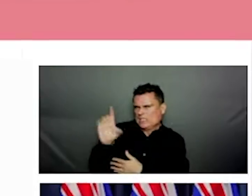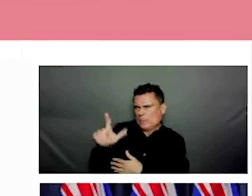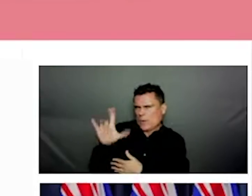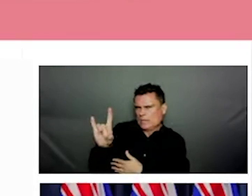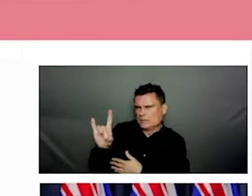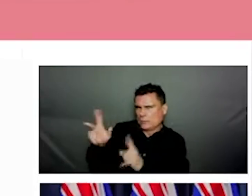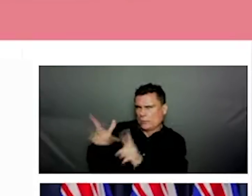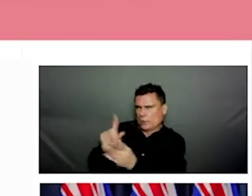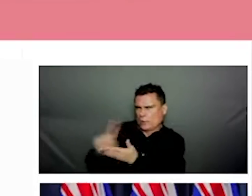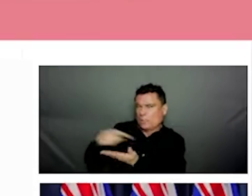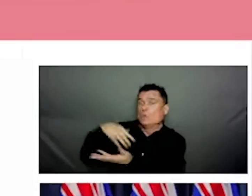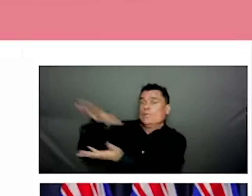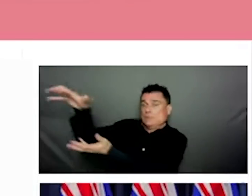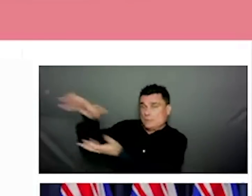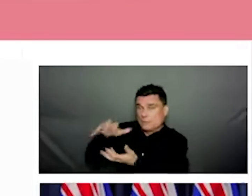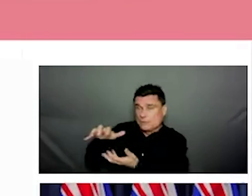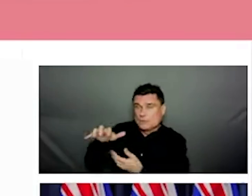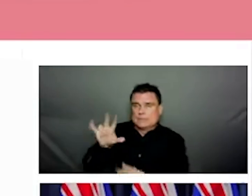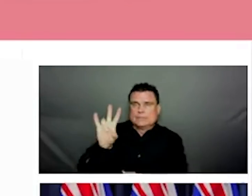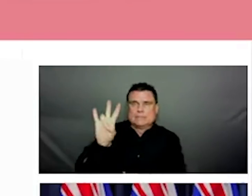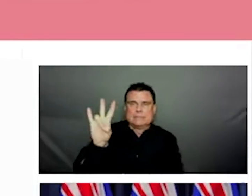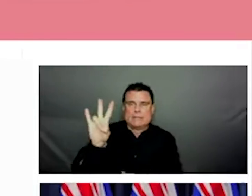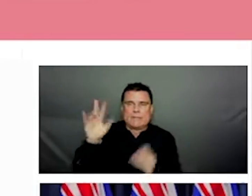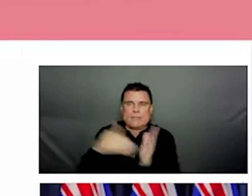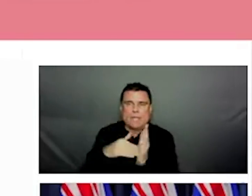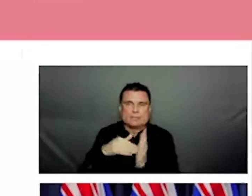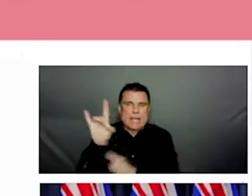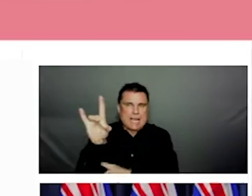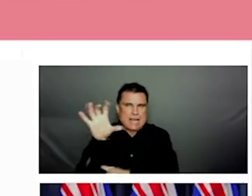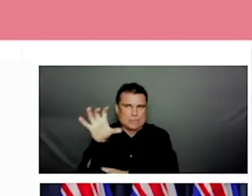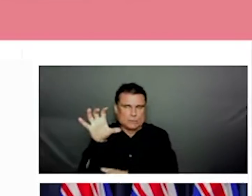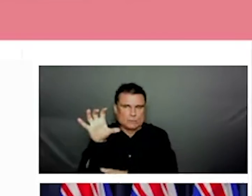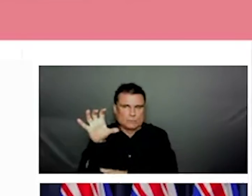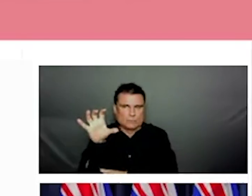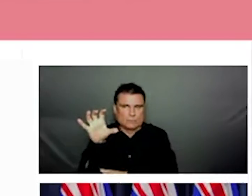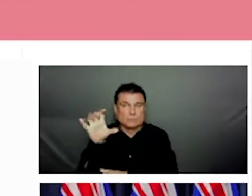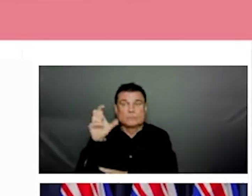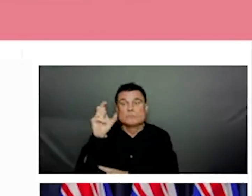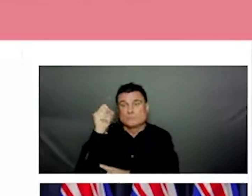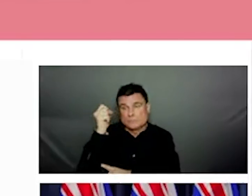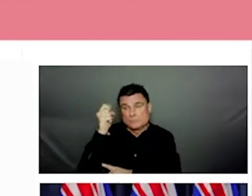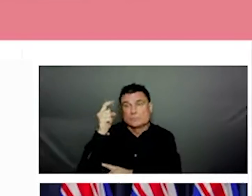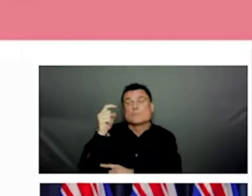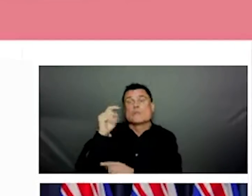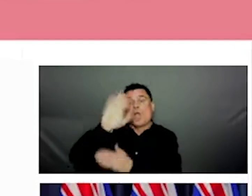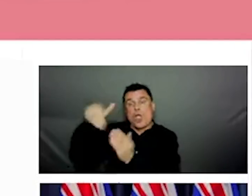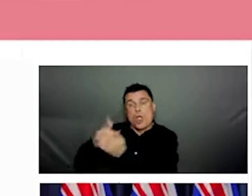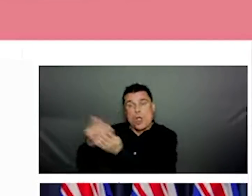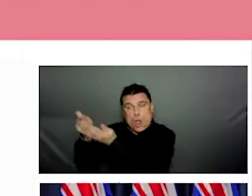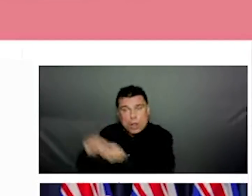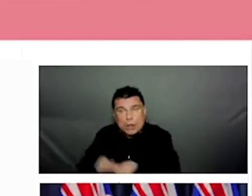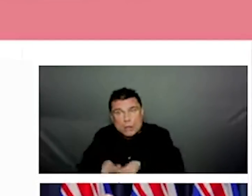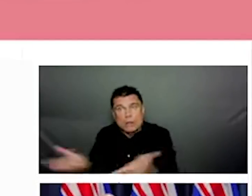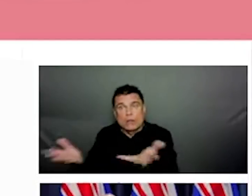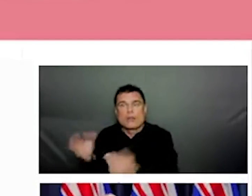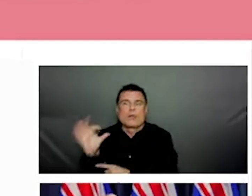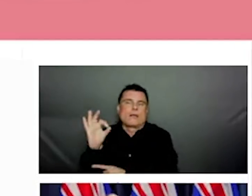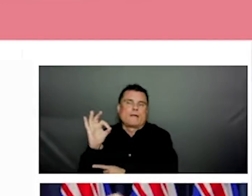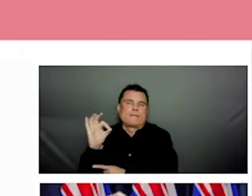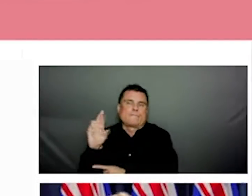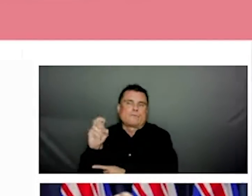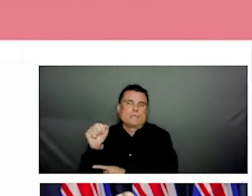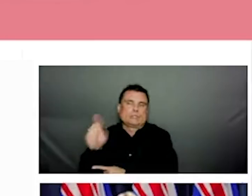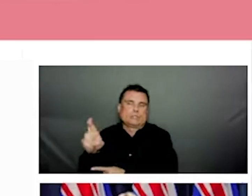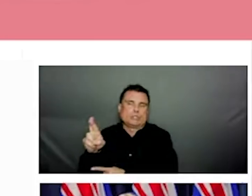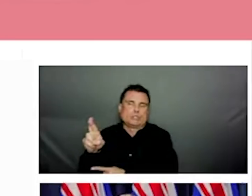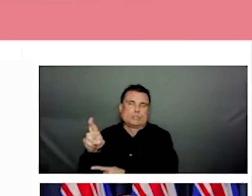7,800 doses, all in Fraser Health. The Moderna vaccine, which we're very excited, received approval and notice